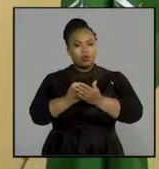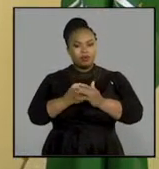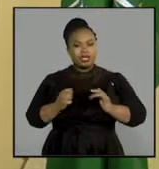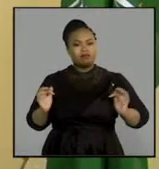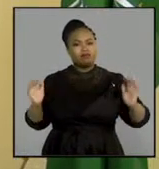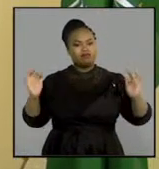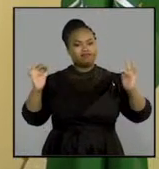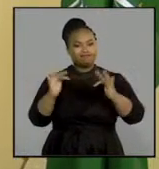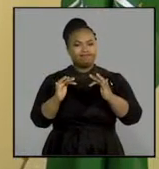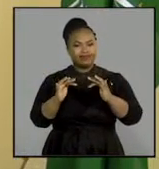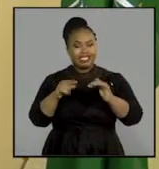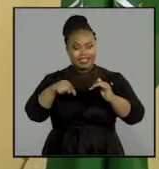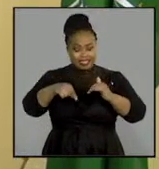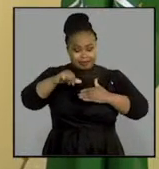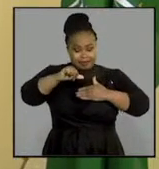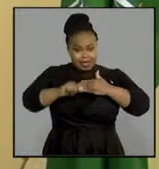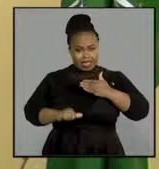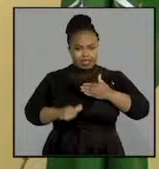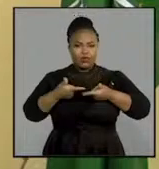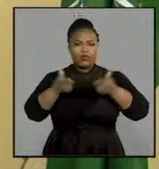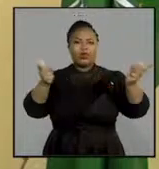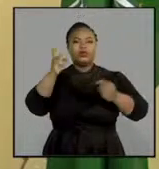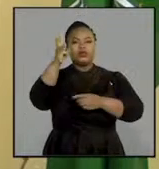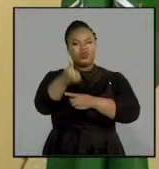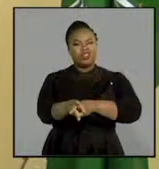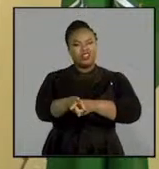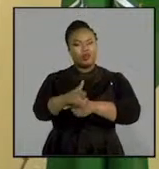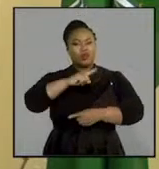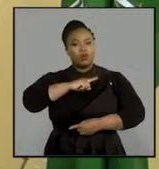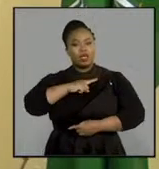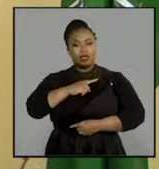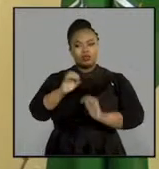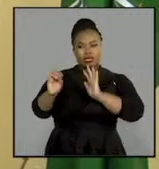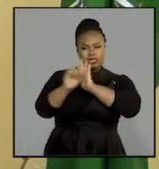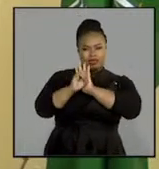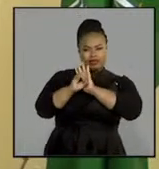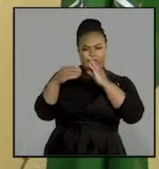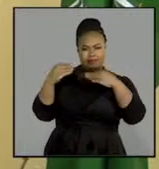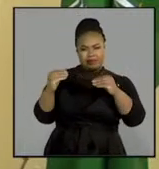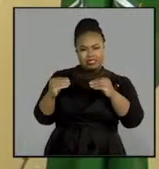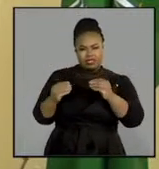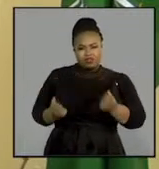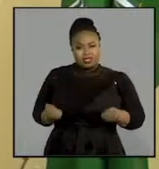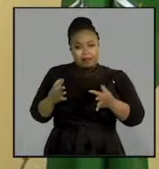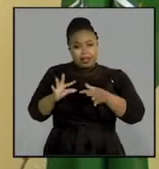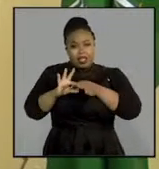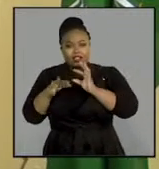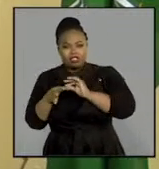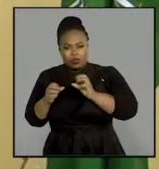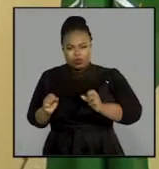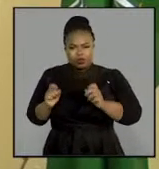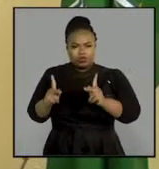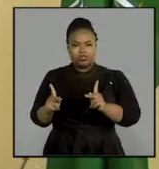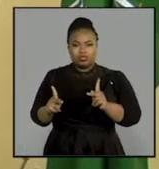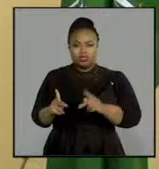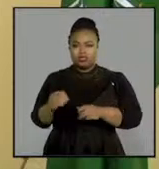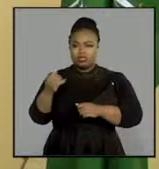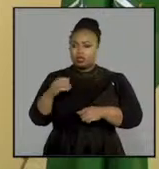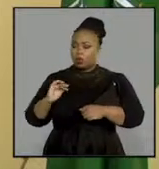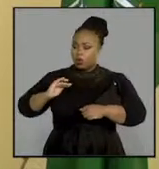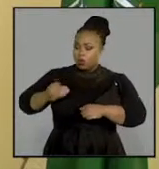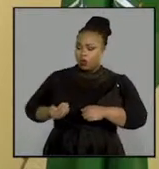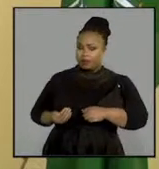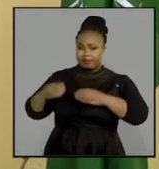will be launched later this month to identify supply chain opportunities for